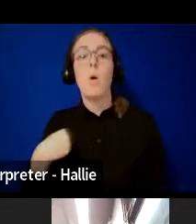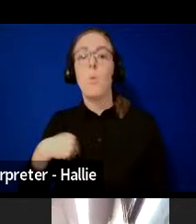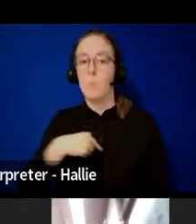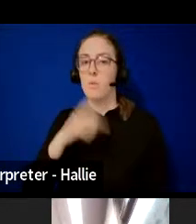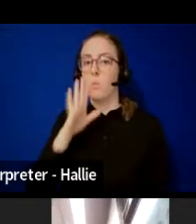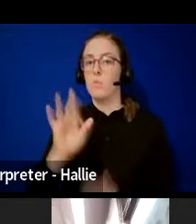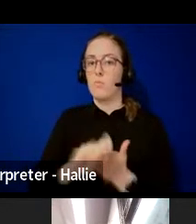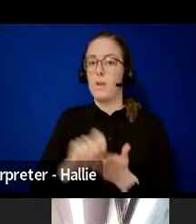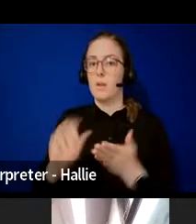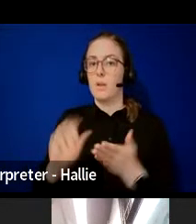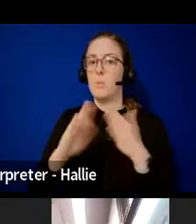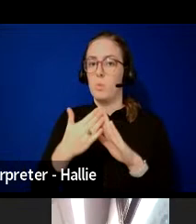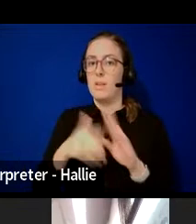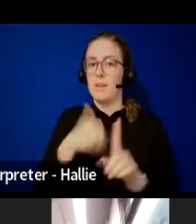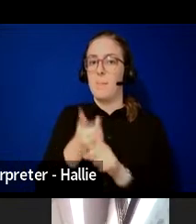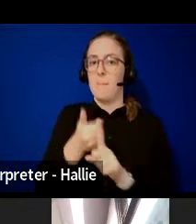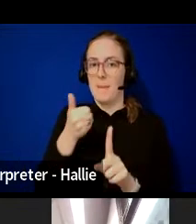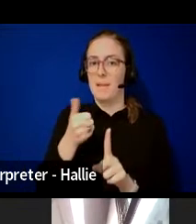statement.